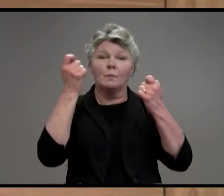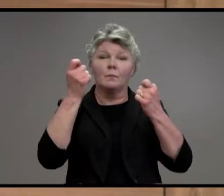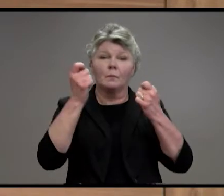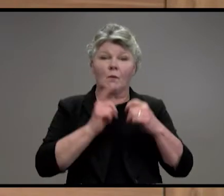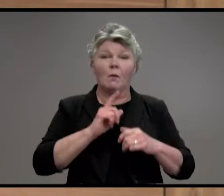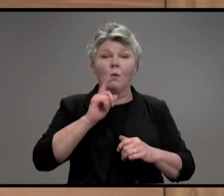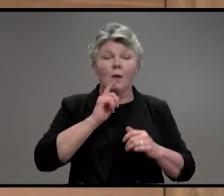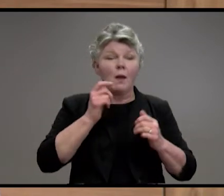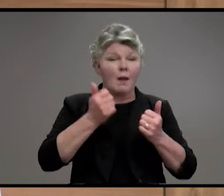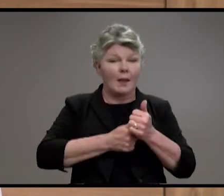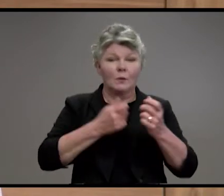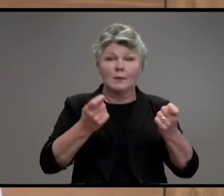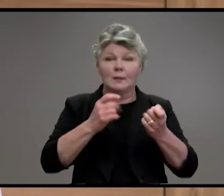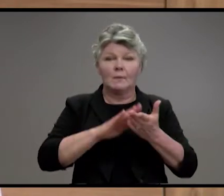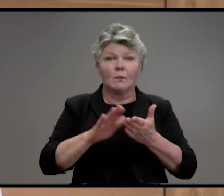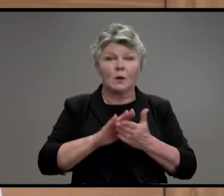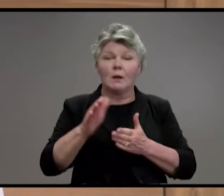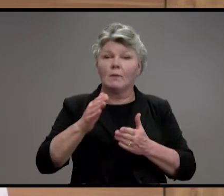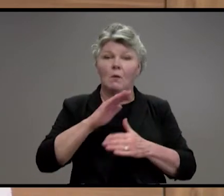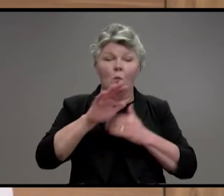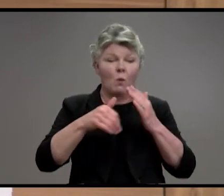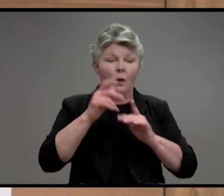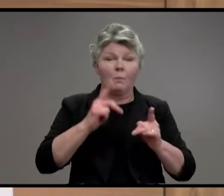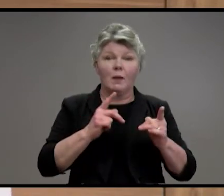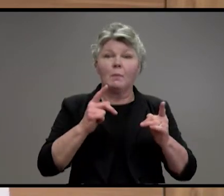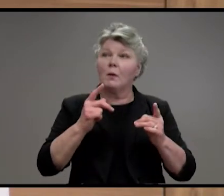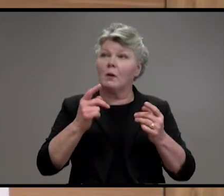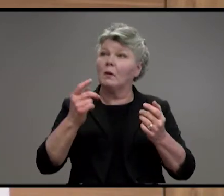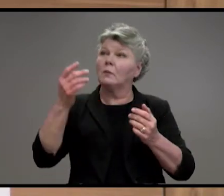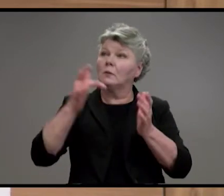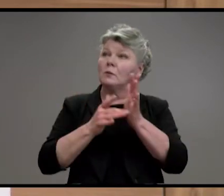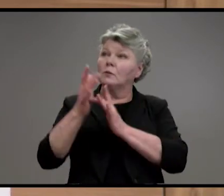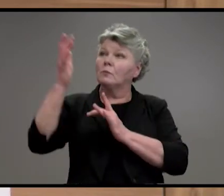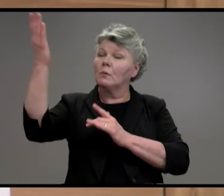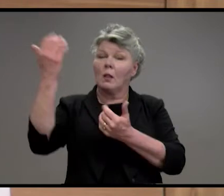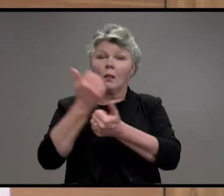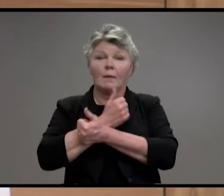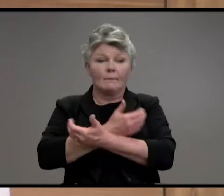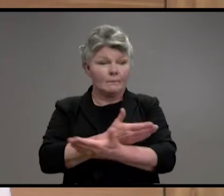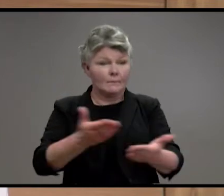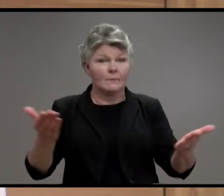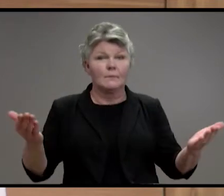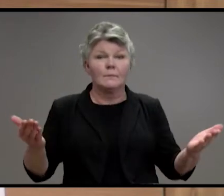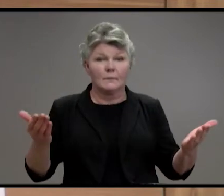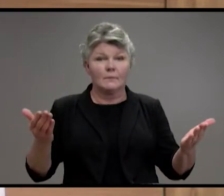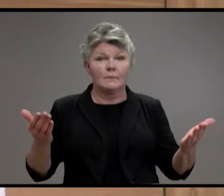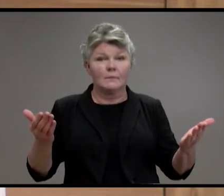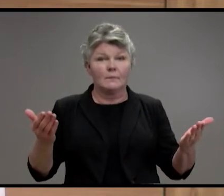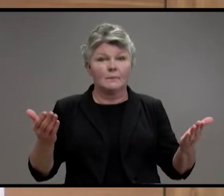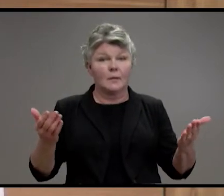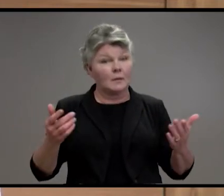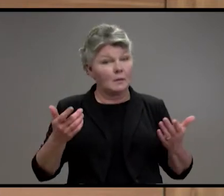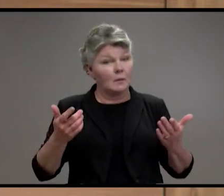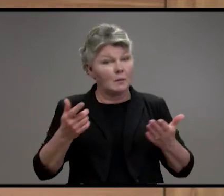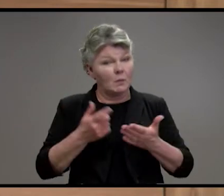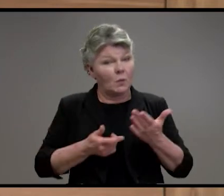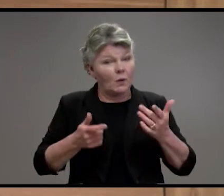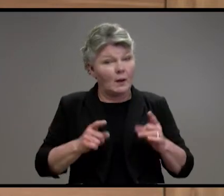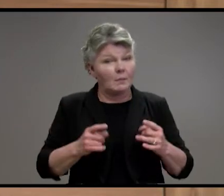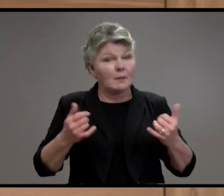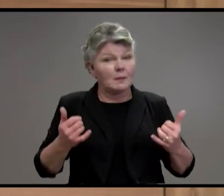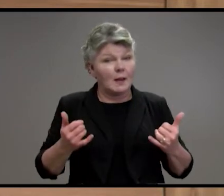church, God's own family. But best of all, what matters now is not what others think of